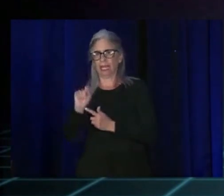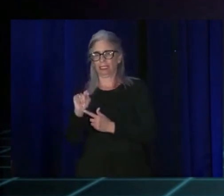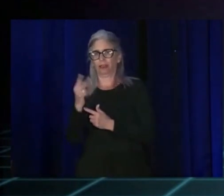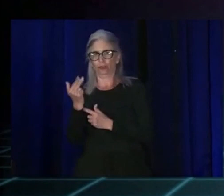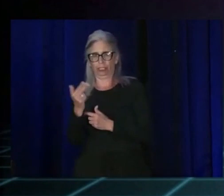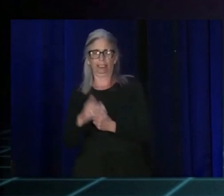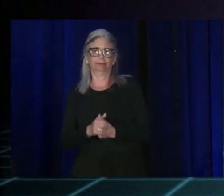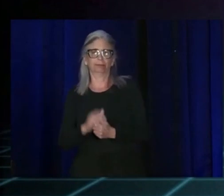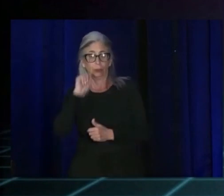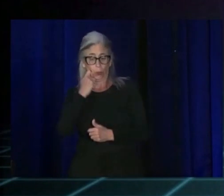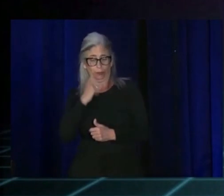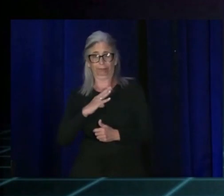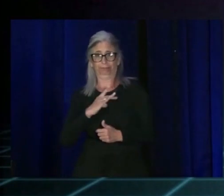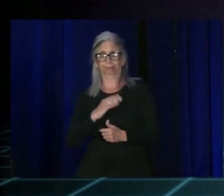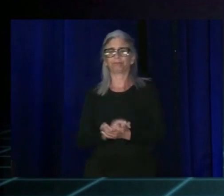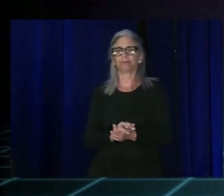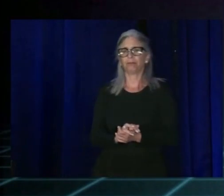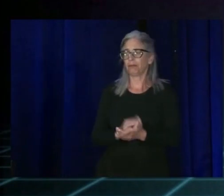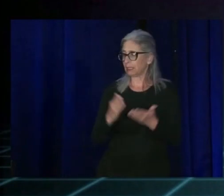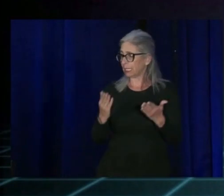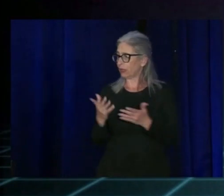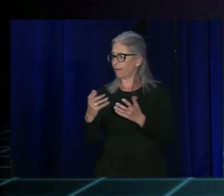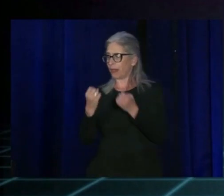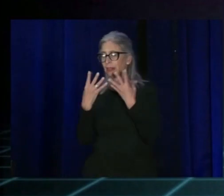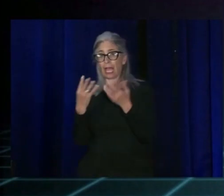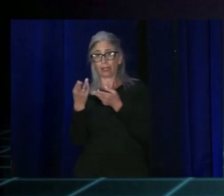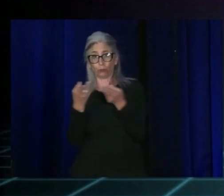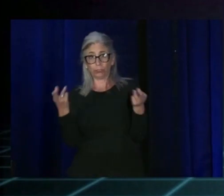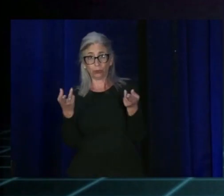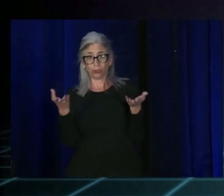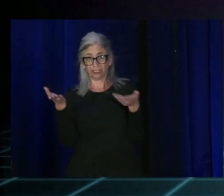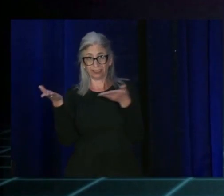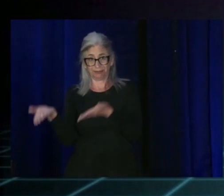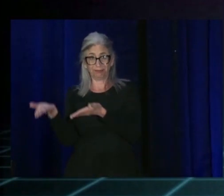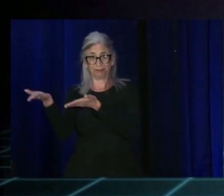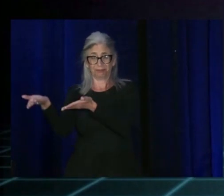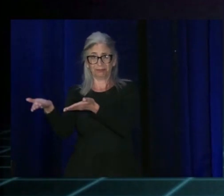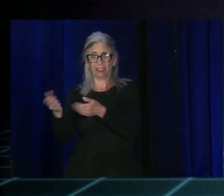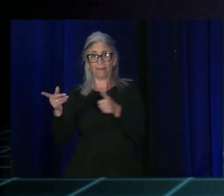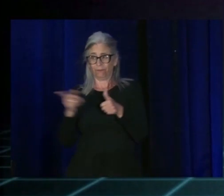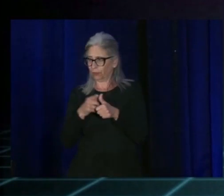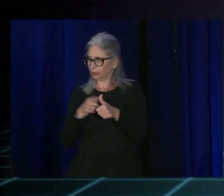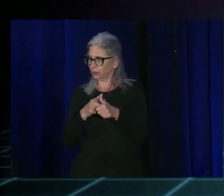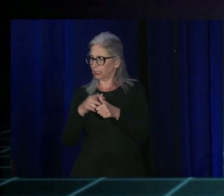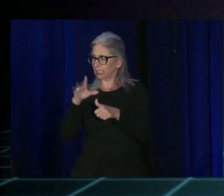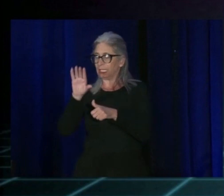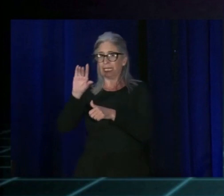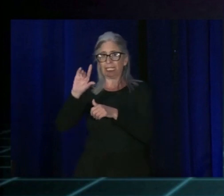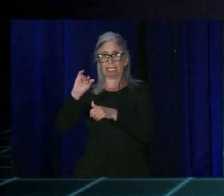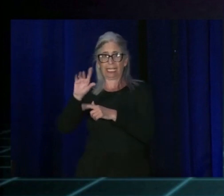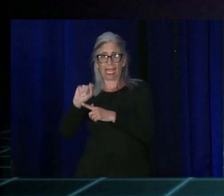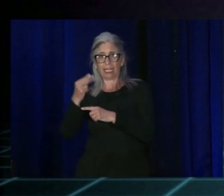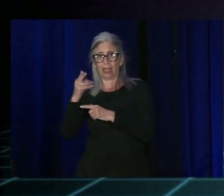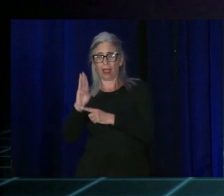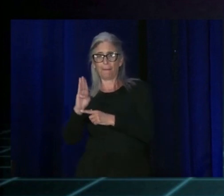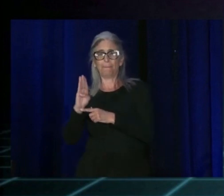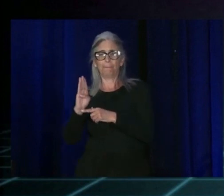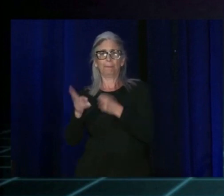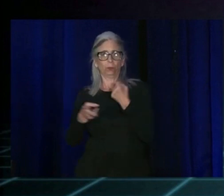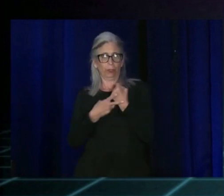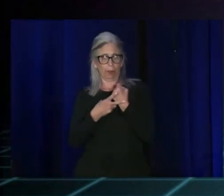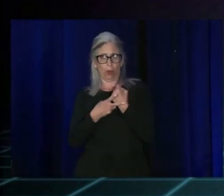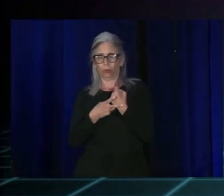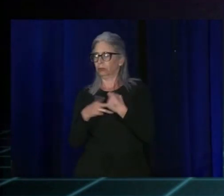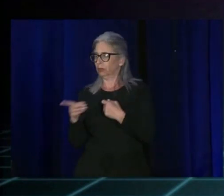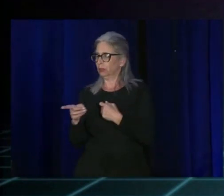Cool. So here, I have a bunch of resources here. The first one is the GitHub repo that shows all of this code. I